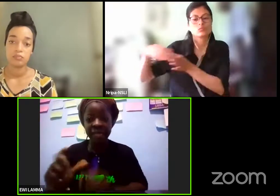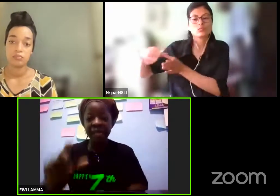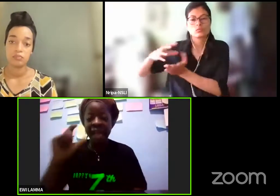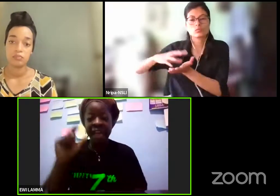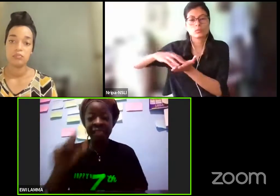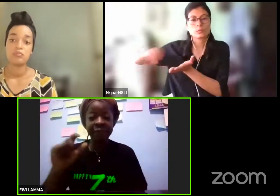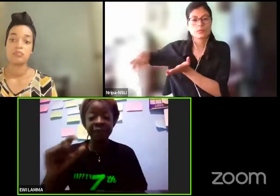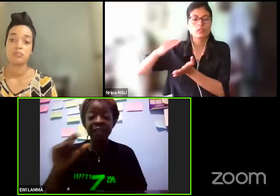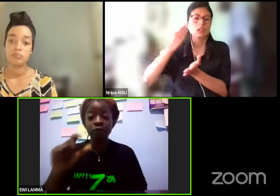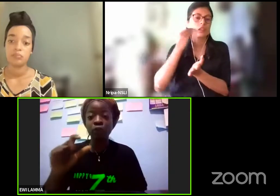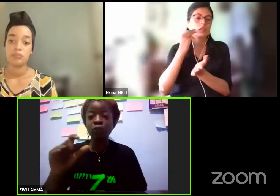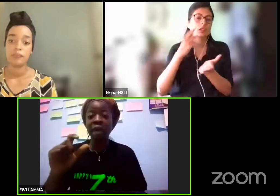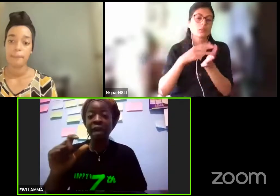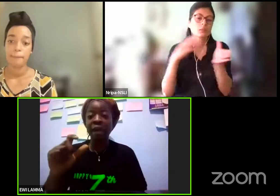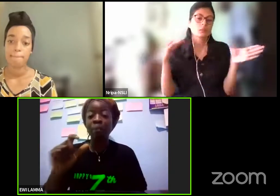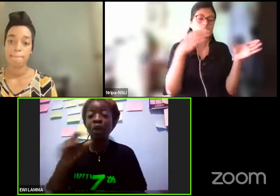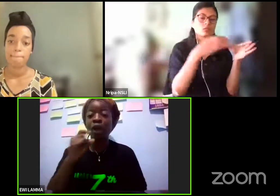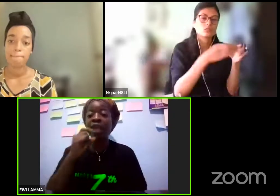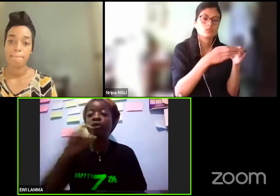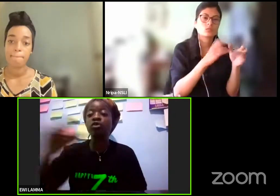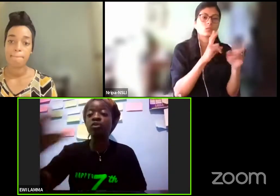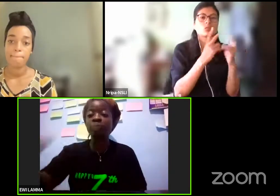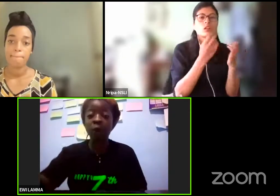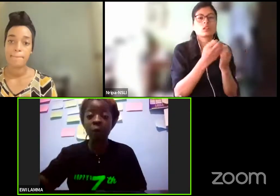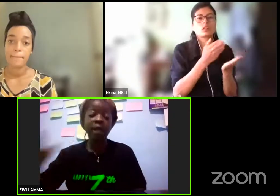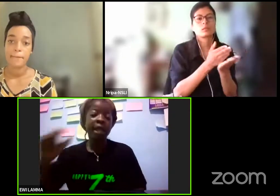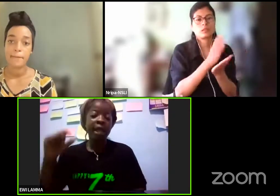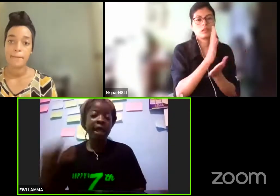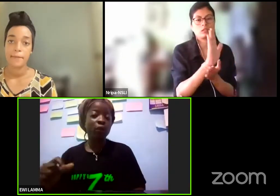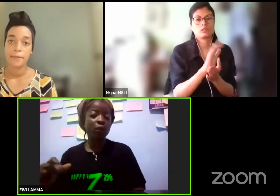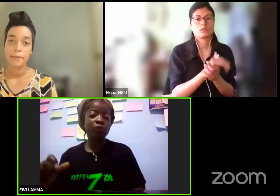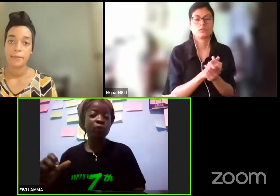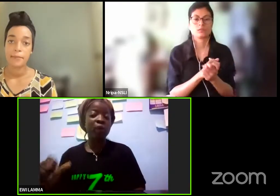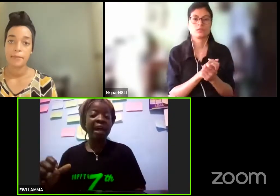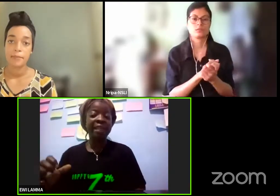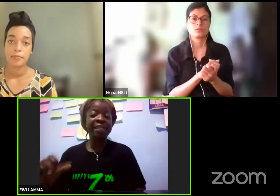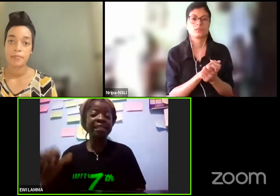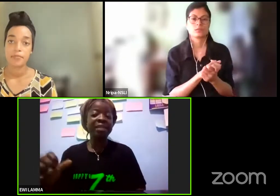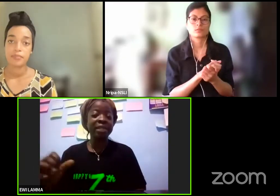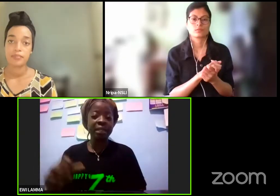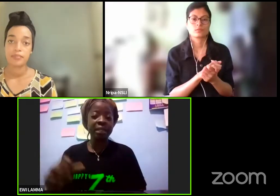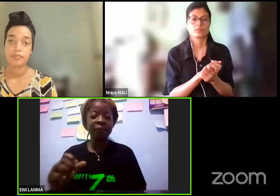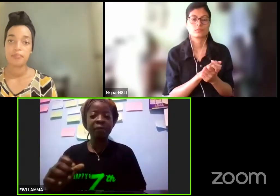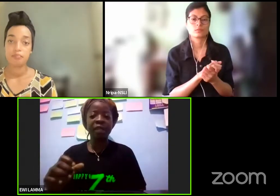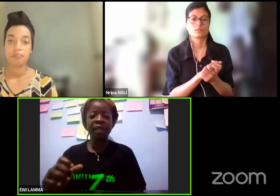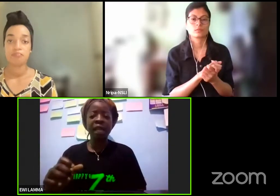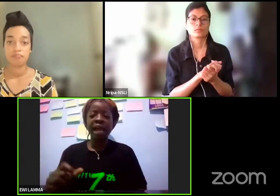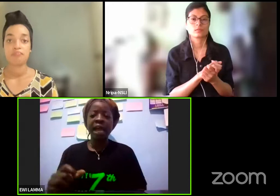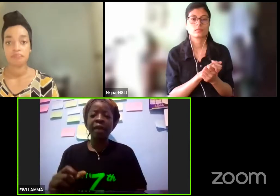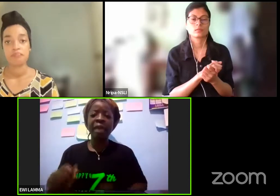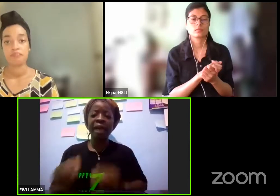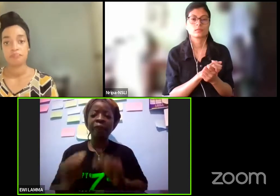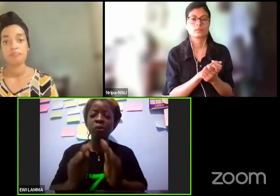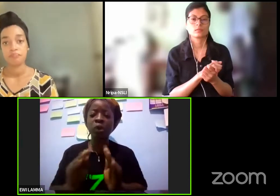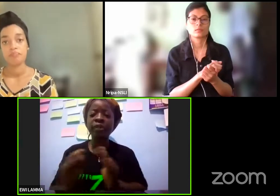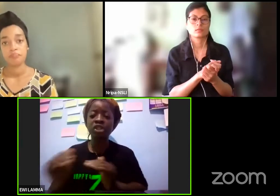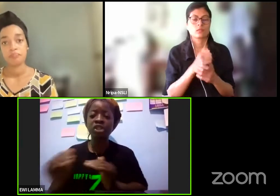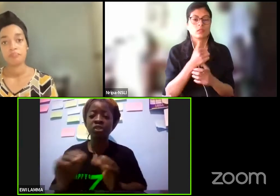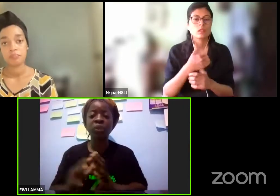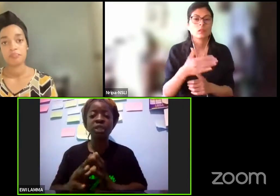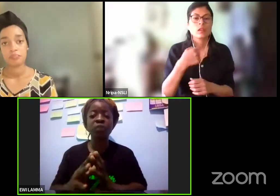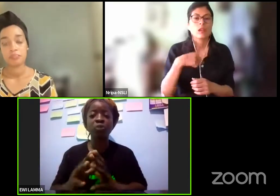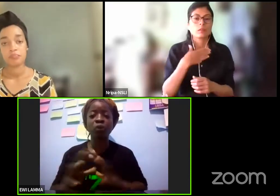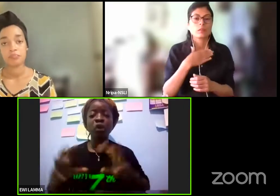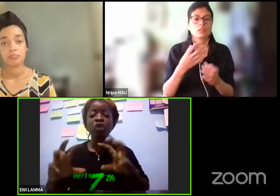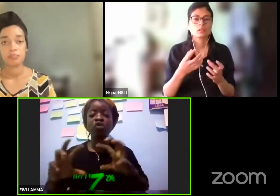again, identifying those who are more able to speak up and those who are timid in speaking. And we have small sections